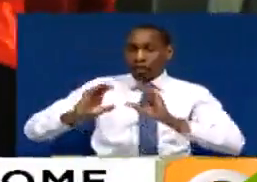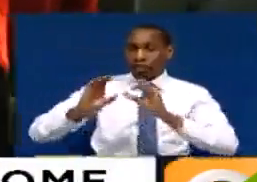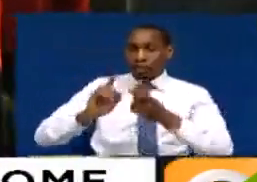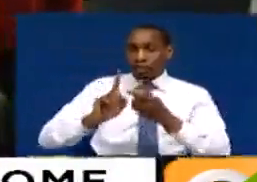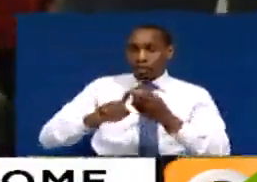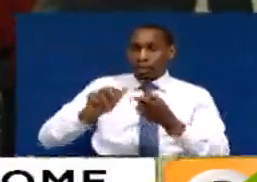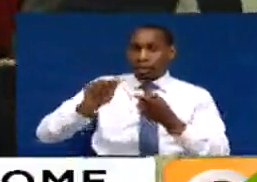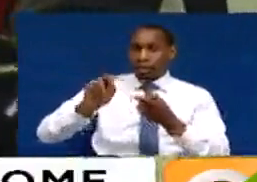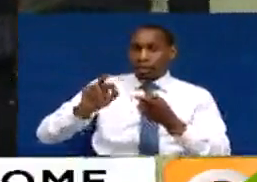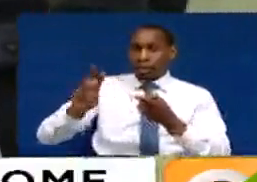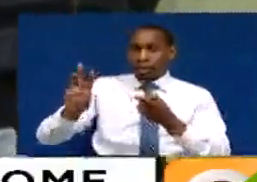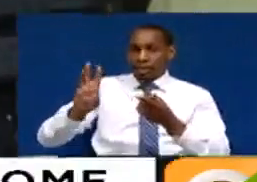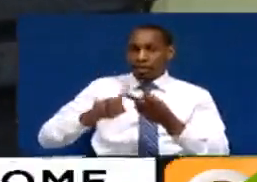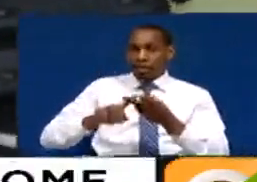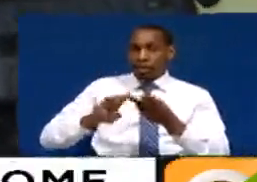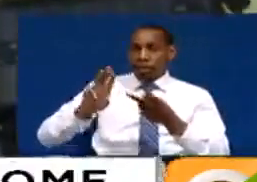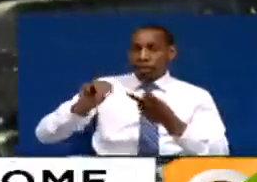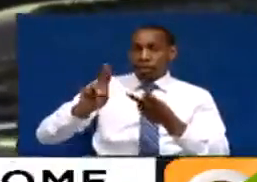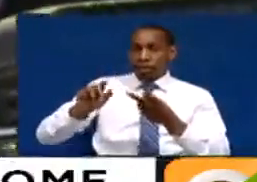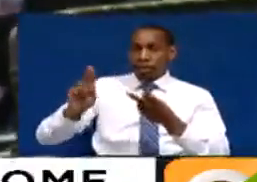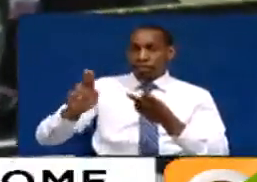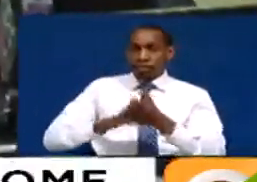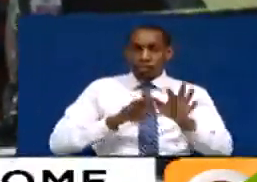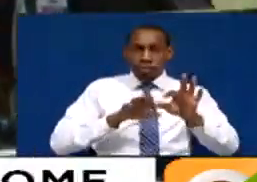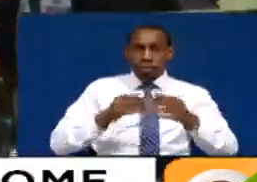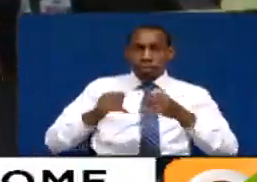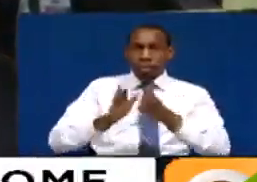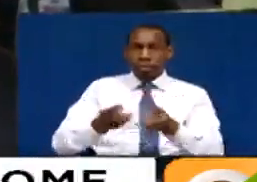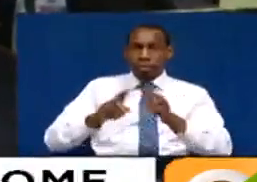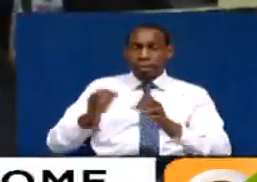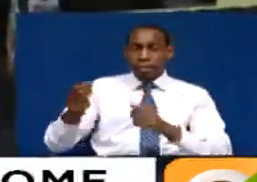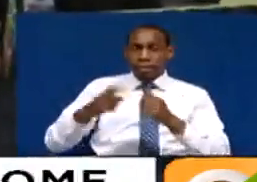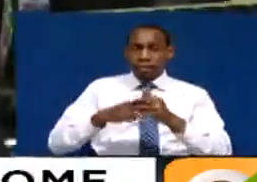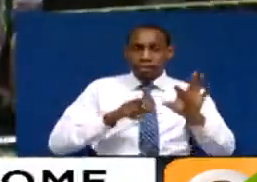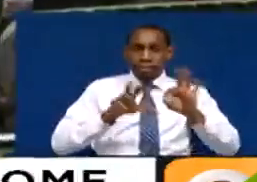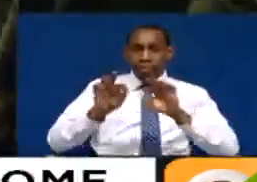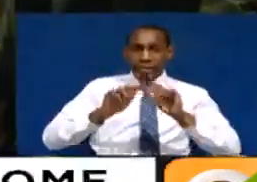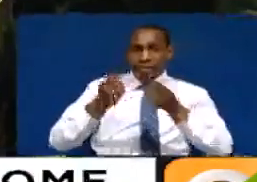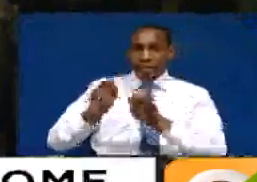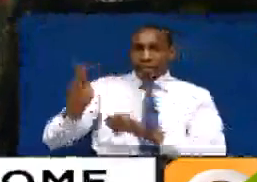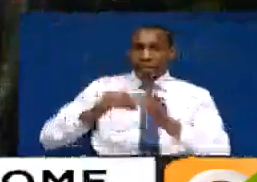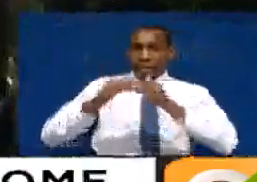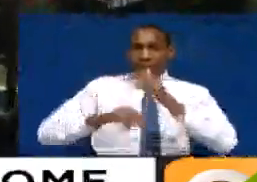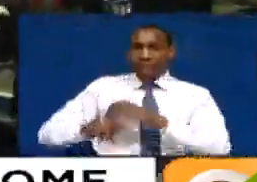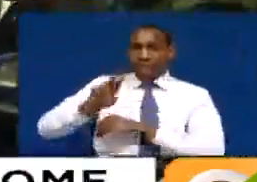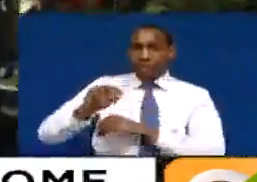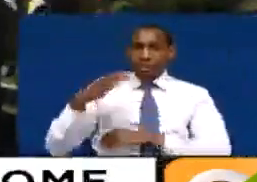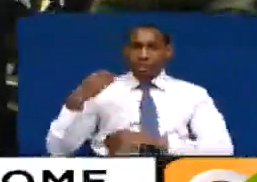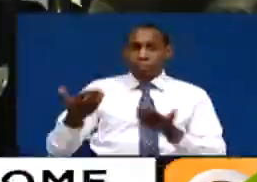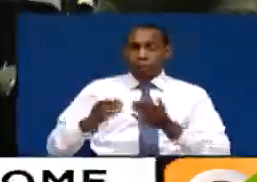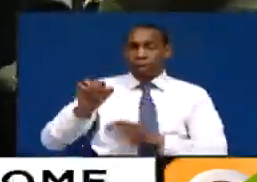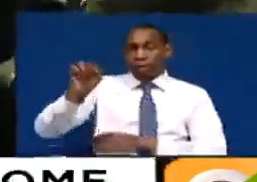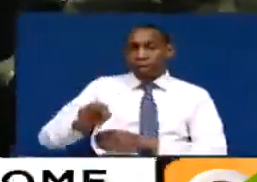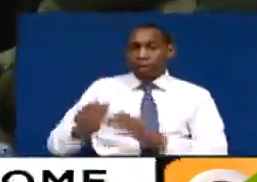coaches Andrew Maritim and Perpetual Mbutu. The trials will be held in July to select the Kenyan team for the Under-20 Championships in South